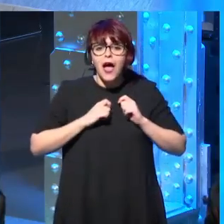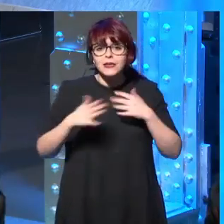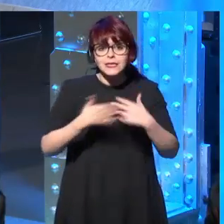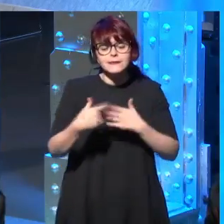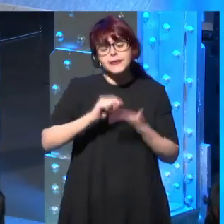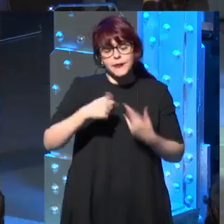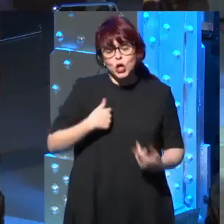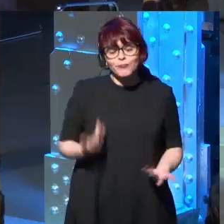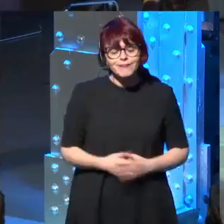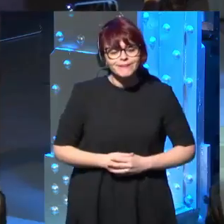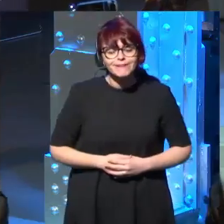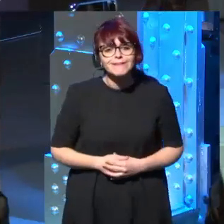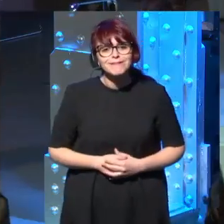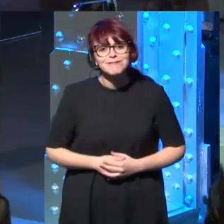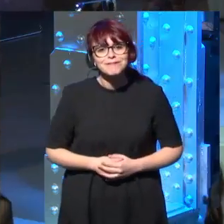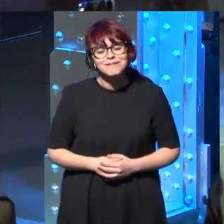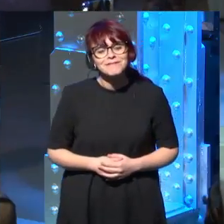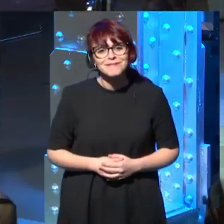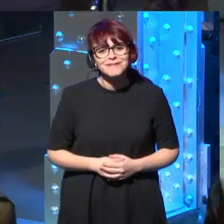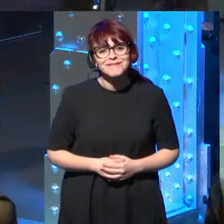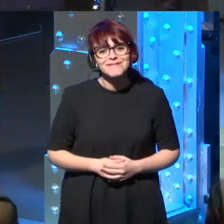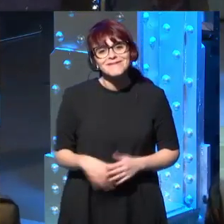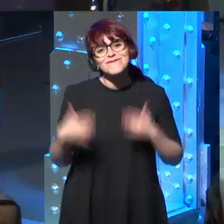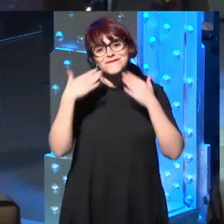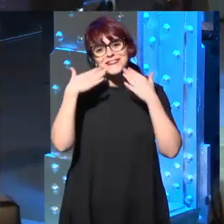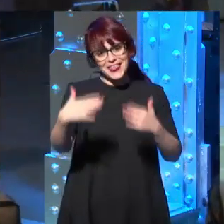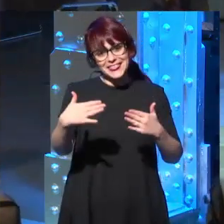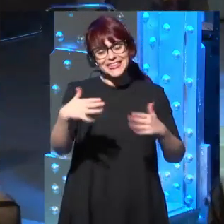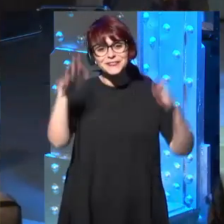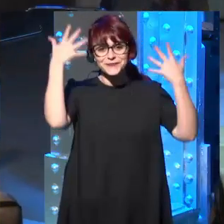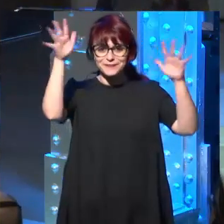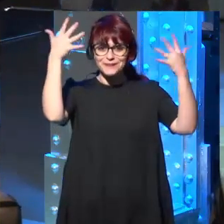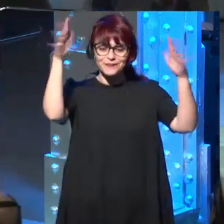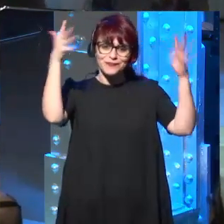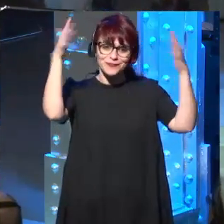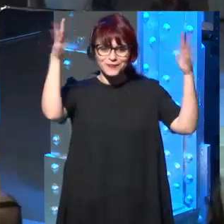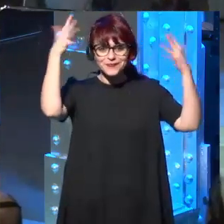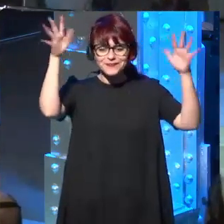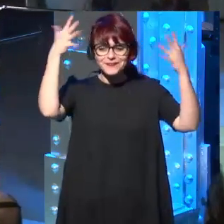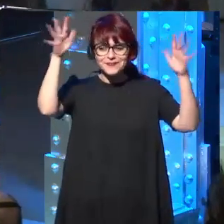Gracias. Thank you.